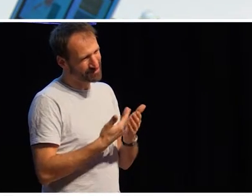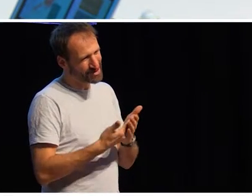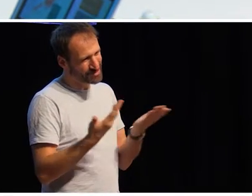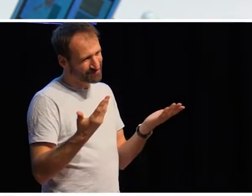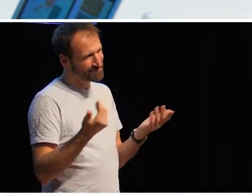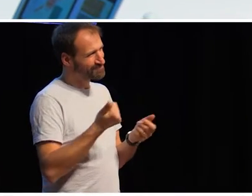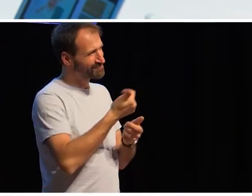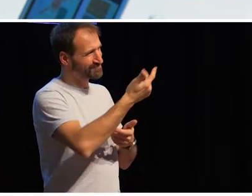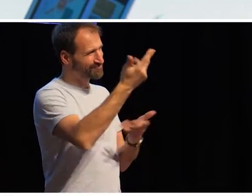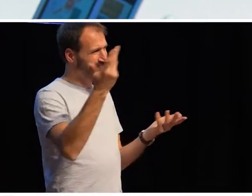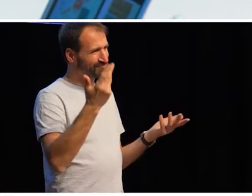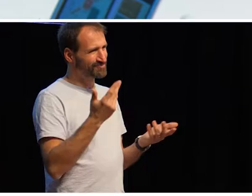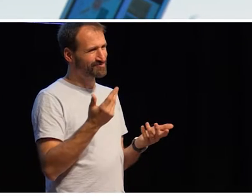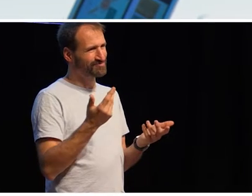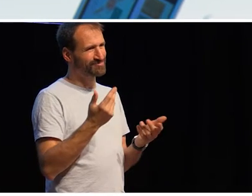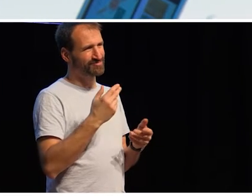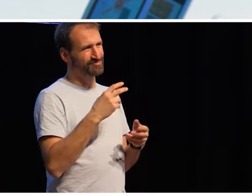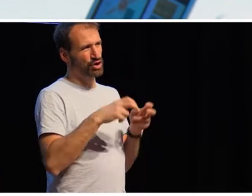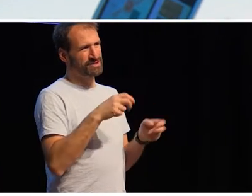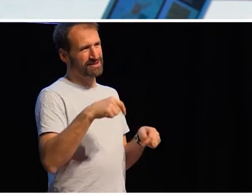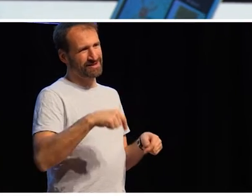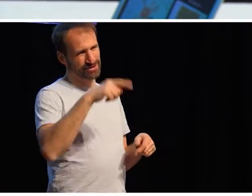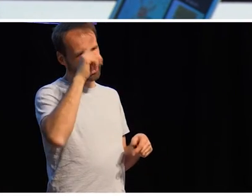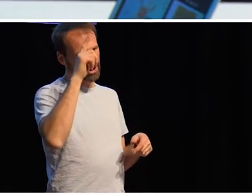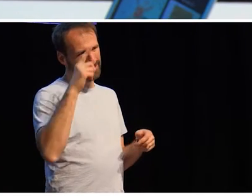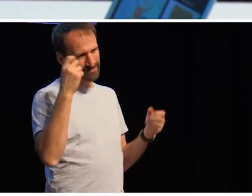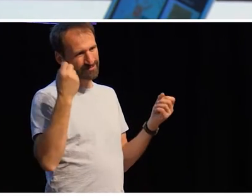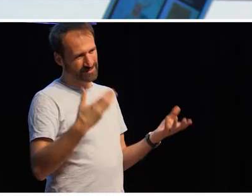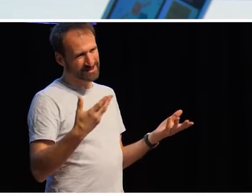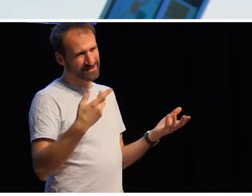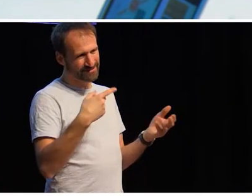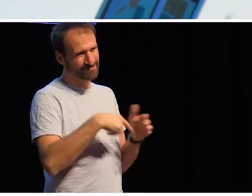hurt users in Germany due to some